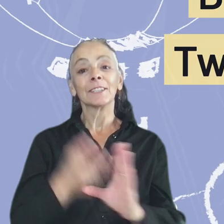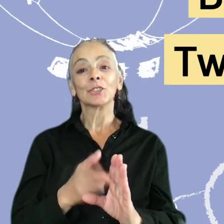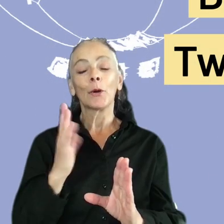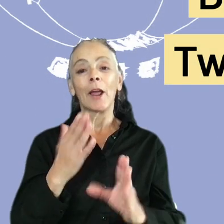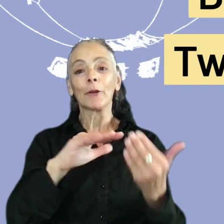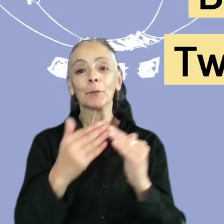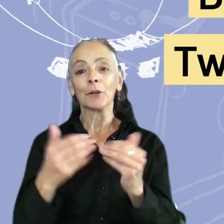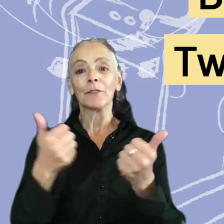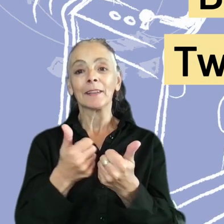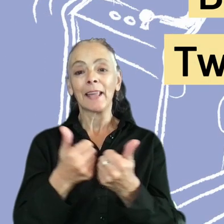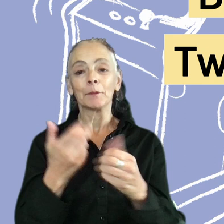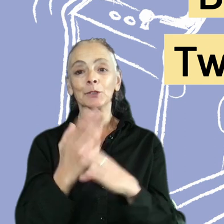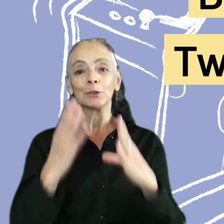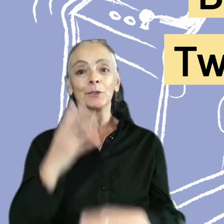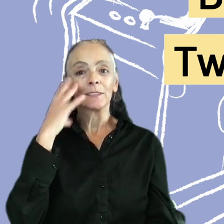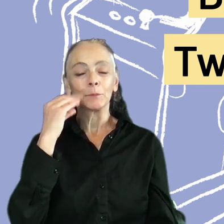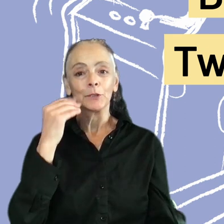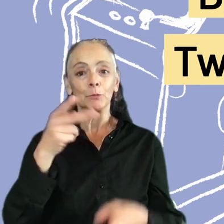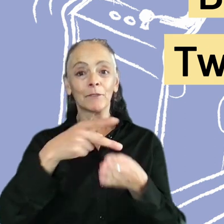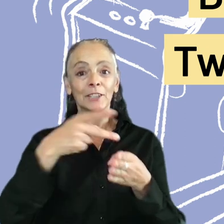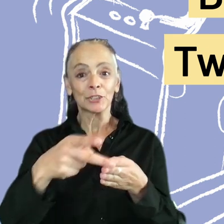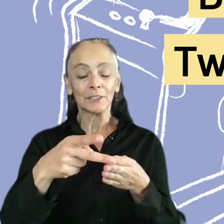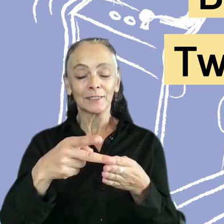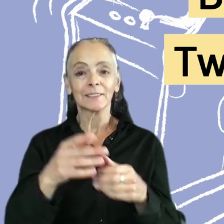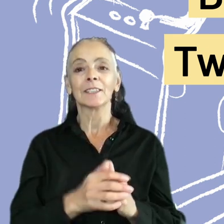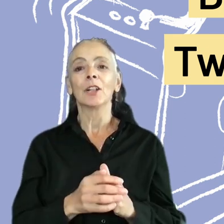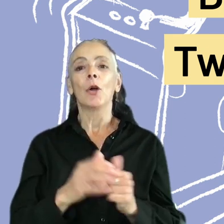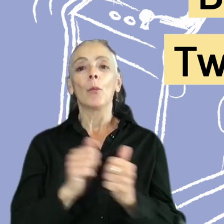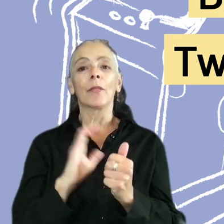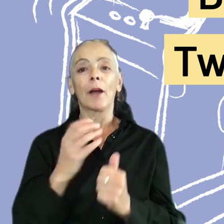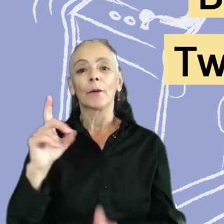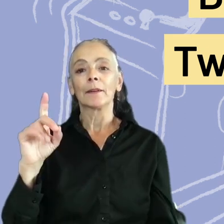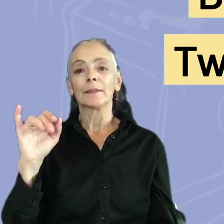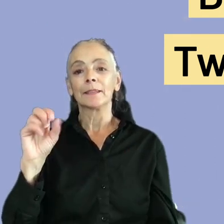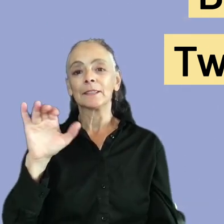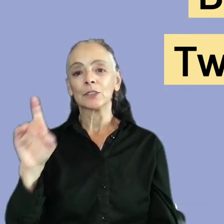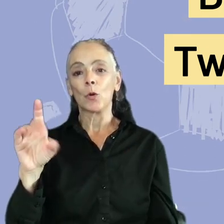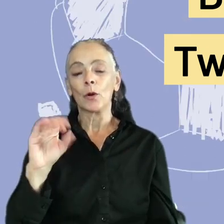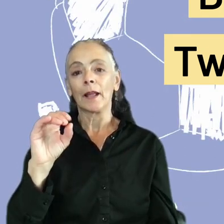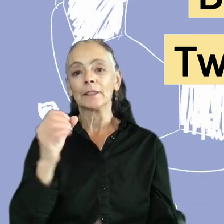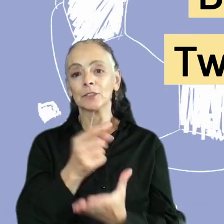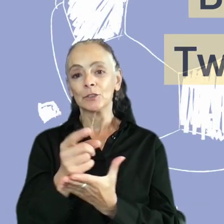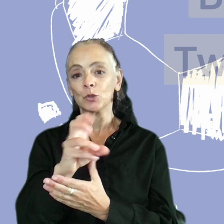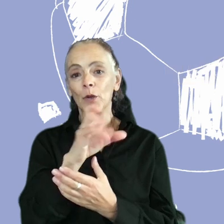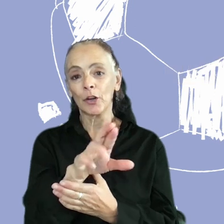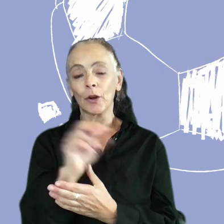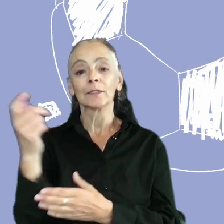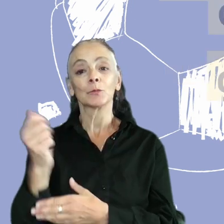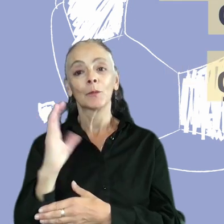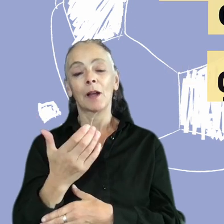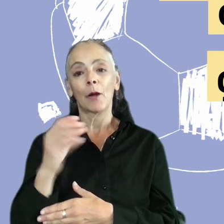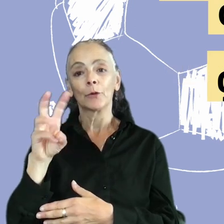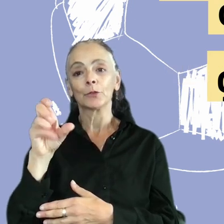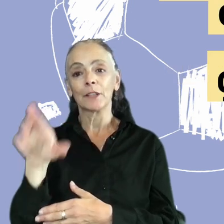our community of games user experience professionals with our discord and twitter and subscribe to